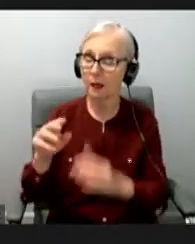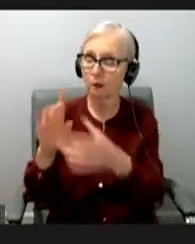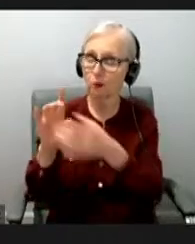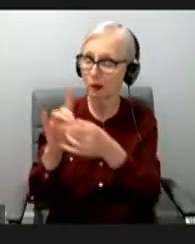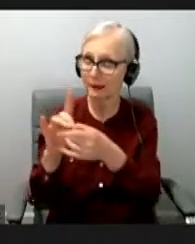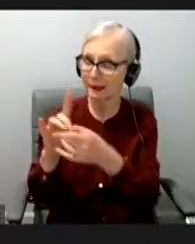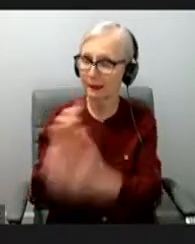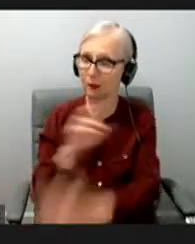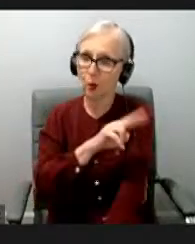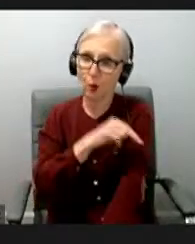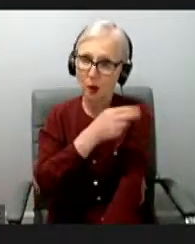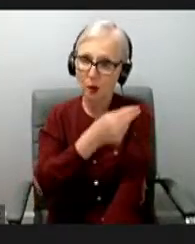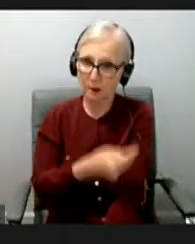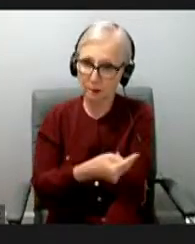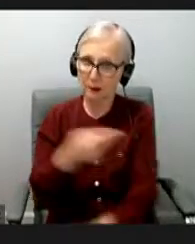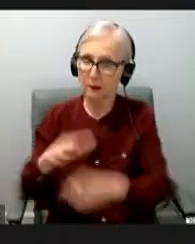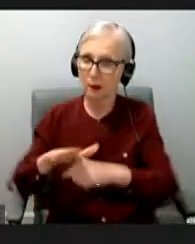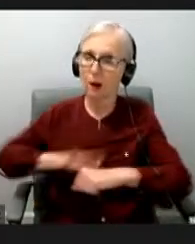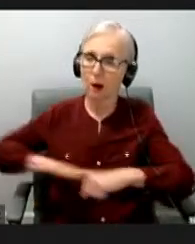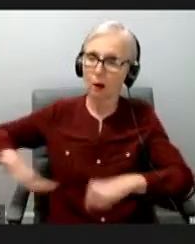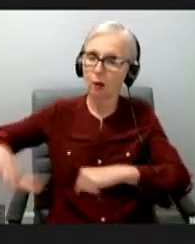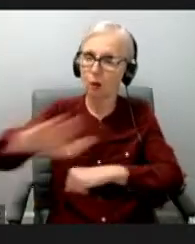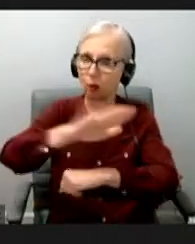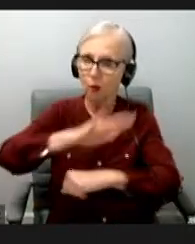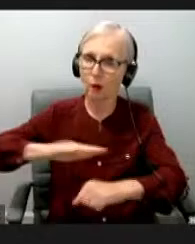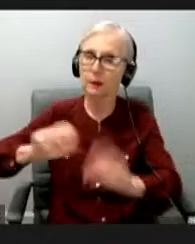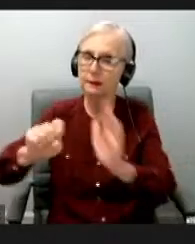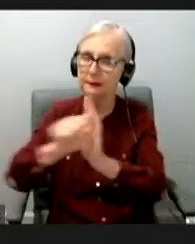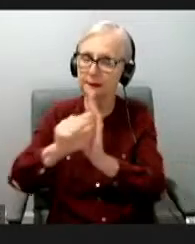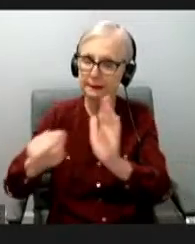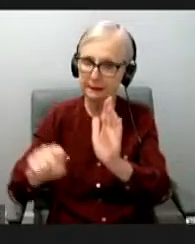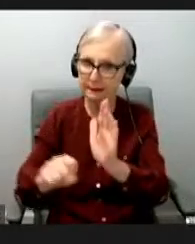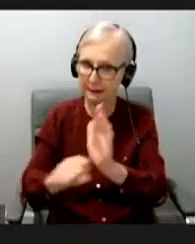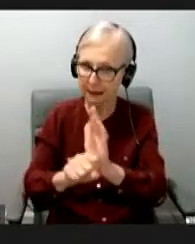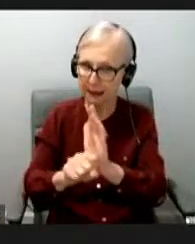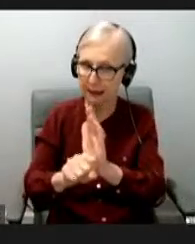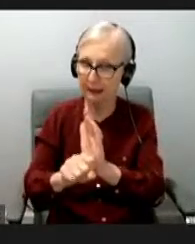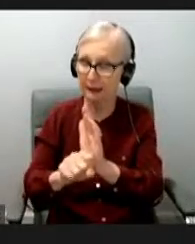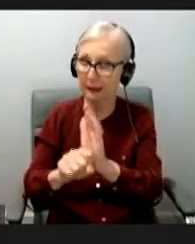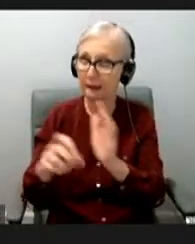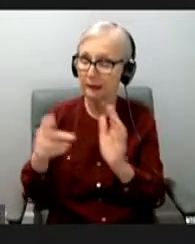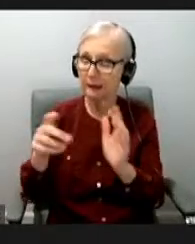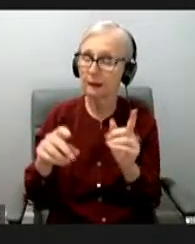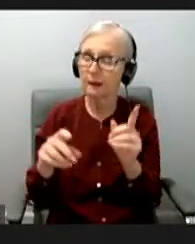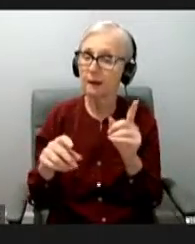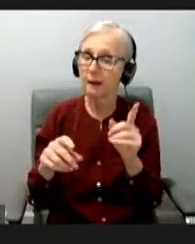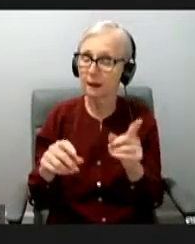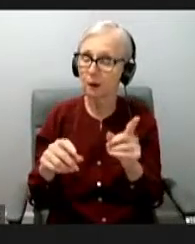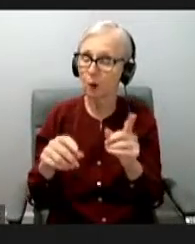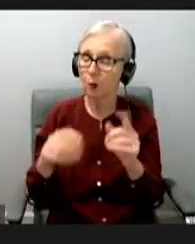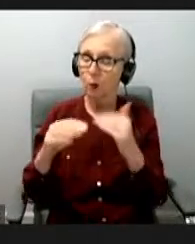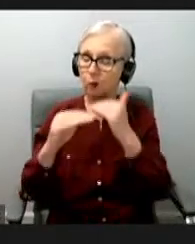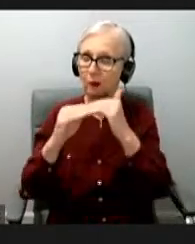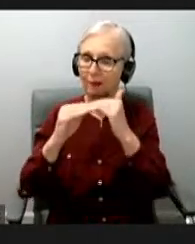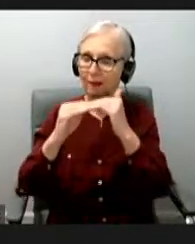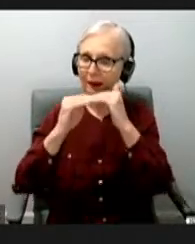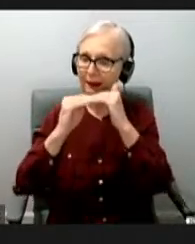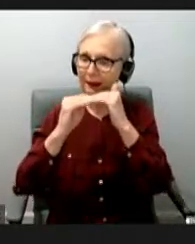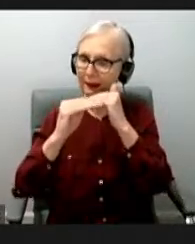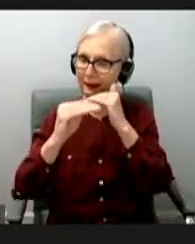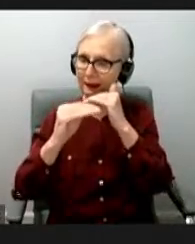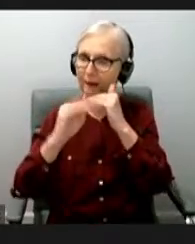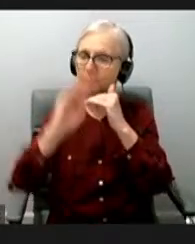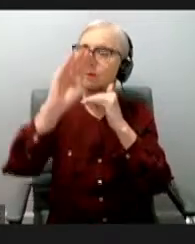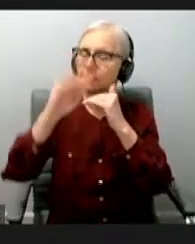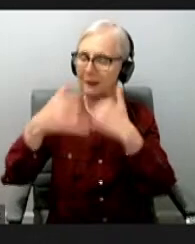in hospitalizations across the state. And as Dr. Herlihy talked about, with that unstable equilibrium, where things